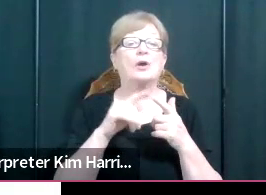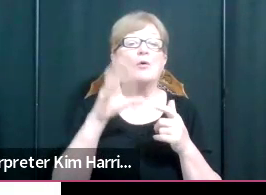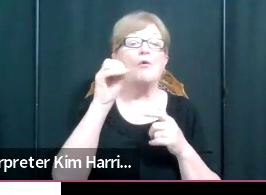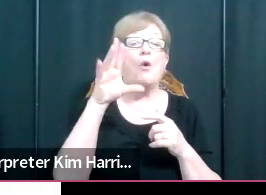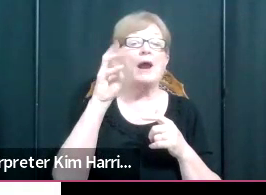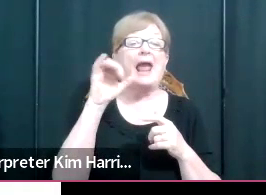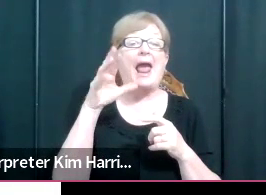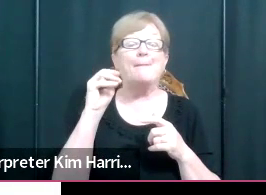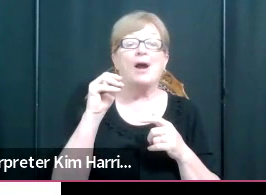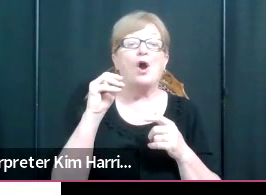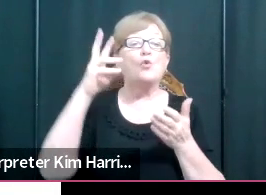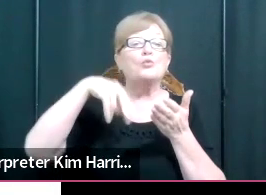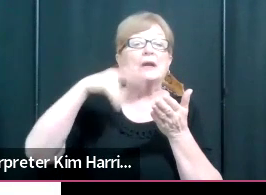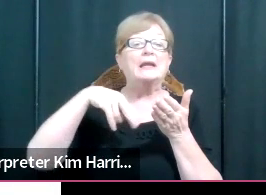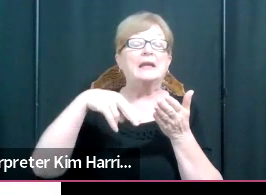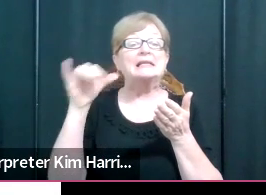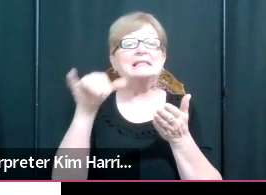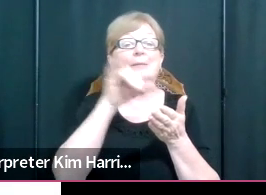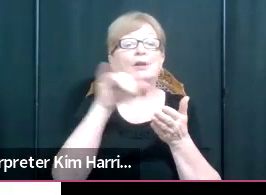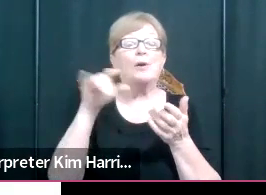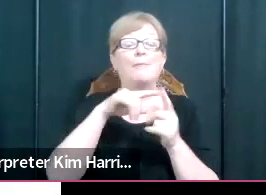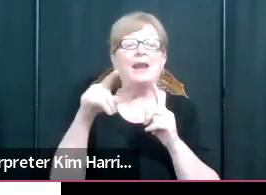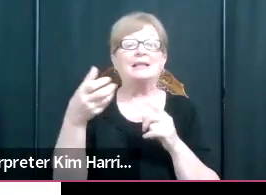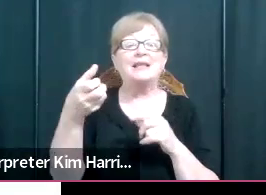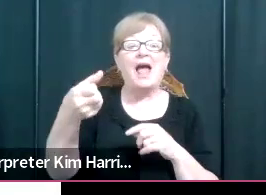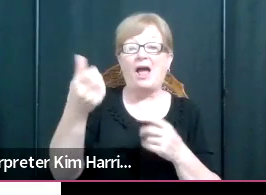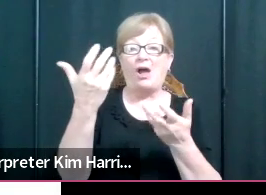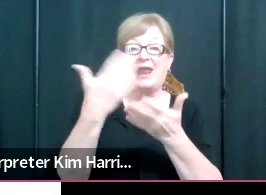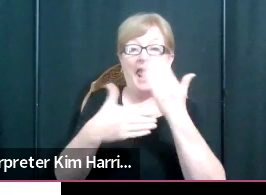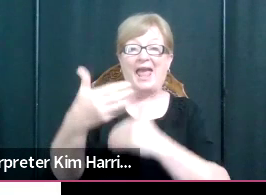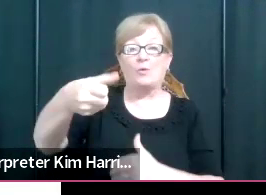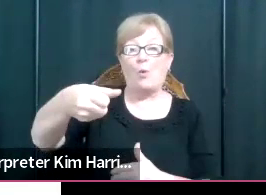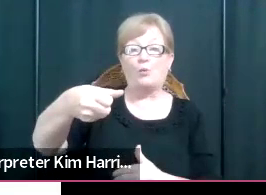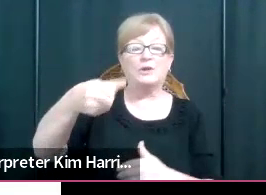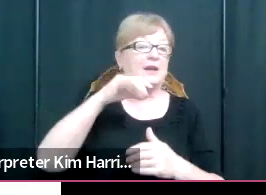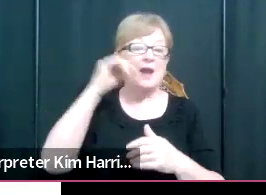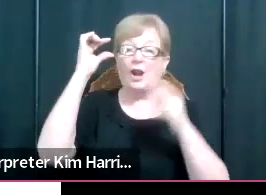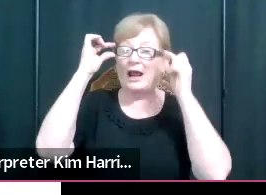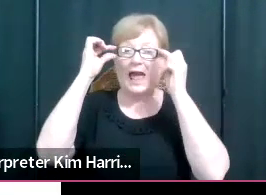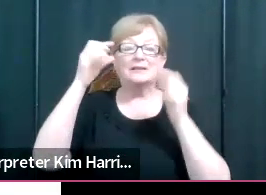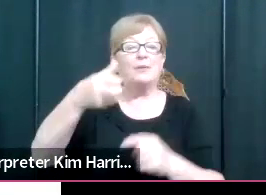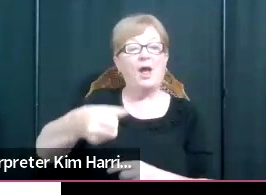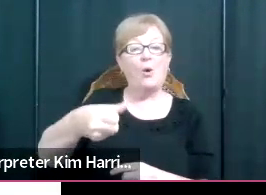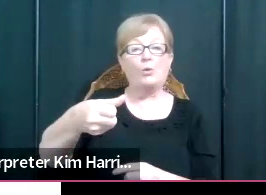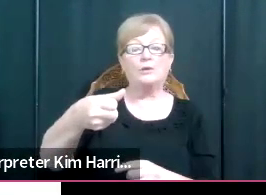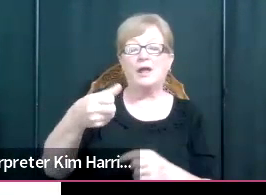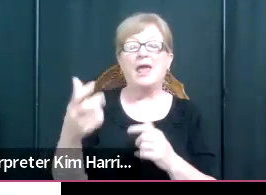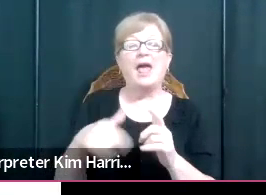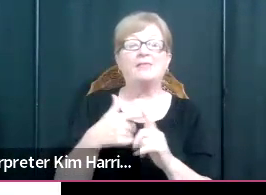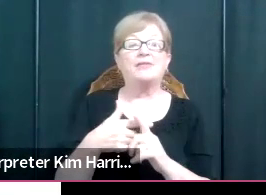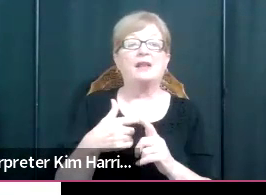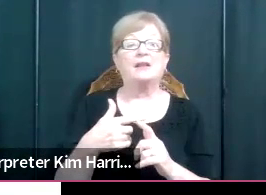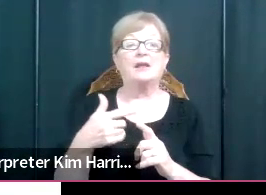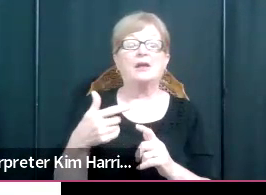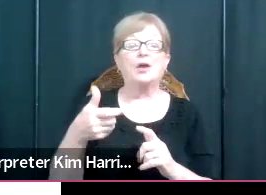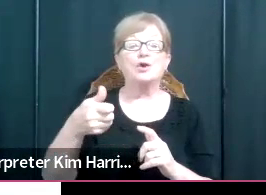Read, which is very similar, but is a handheld device rather than being on a set of glasses. And what that is